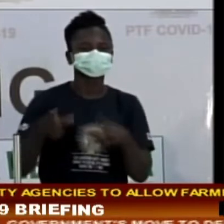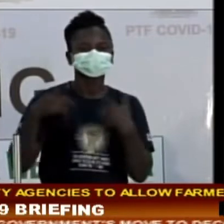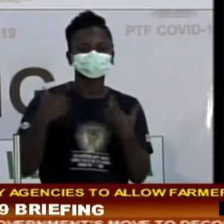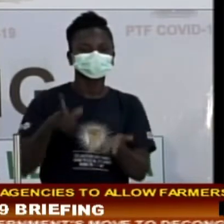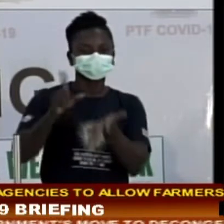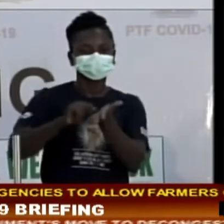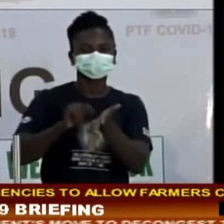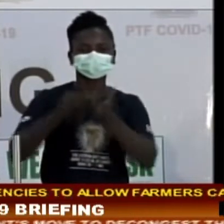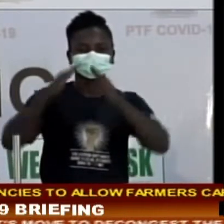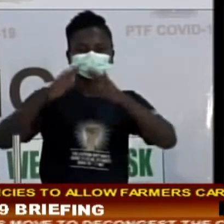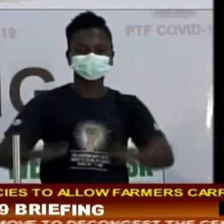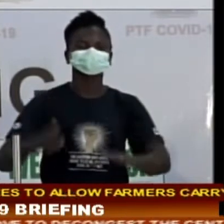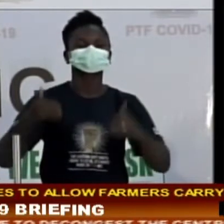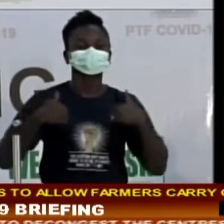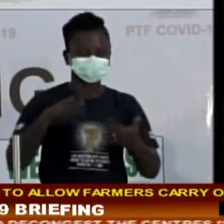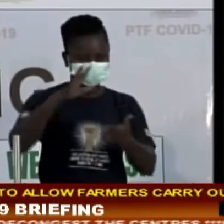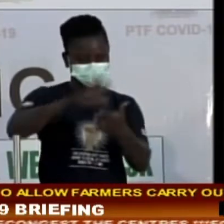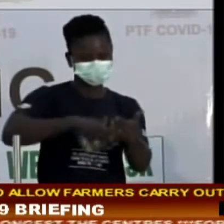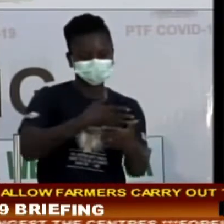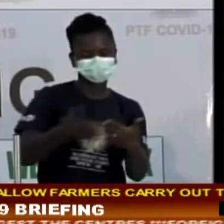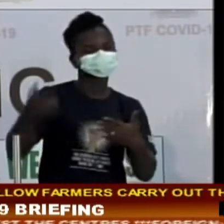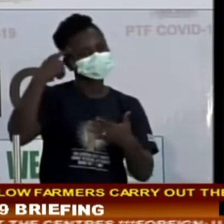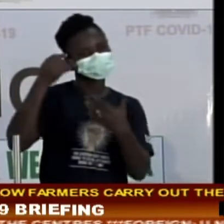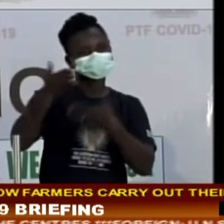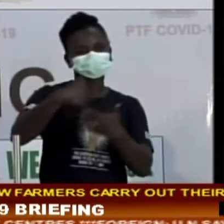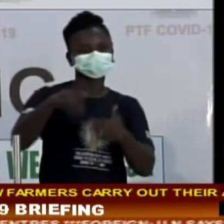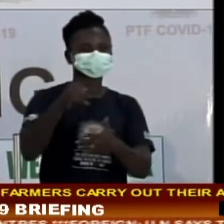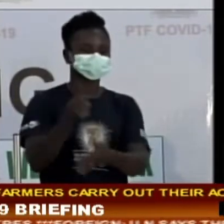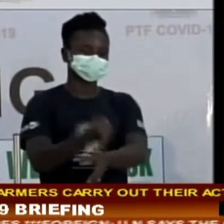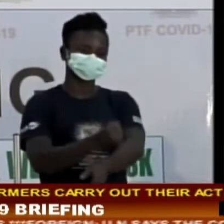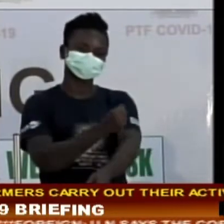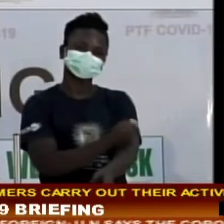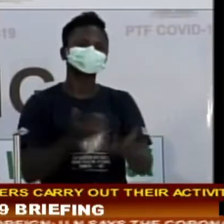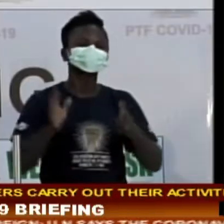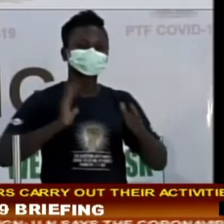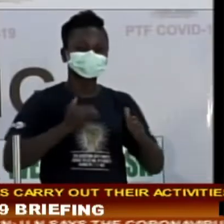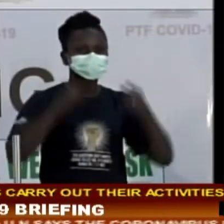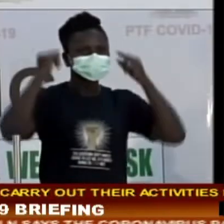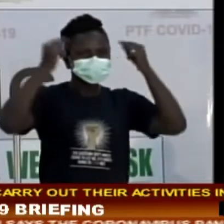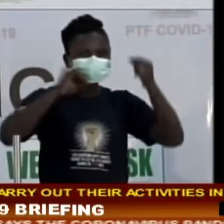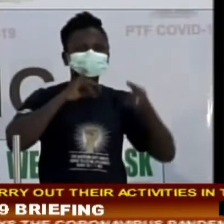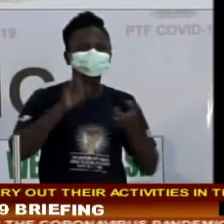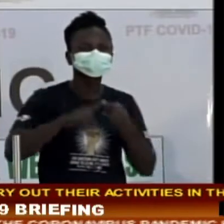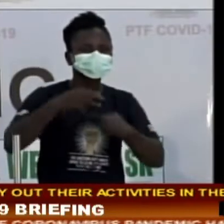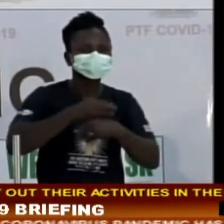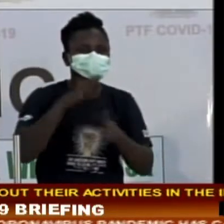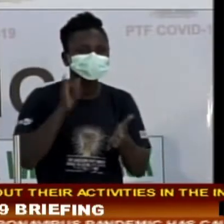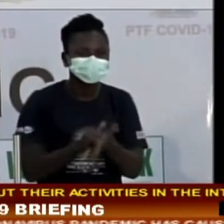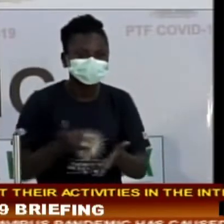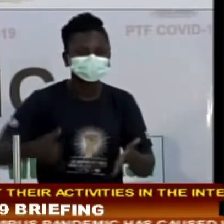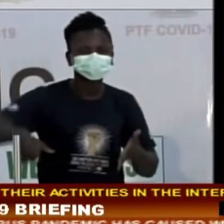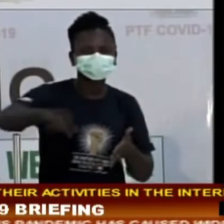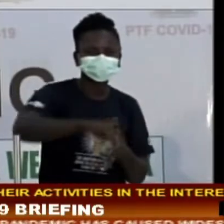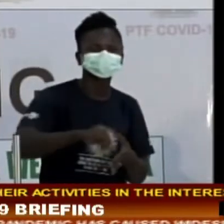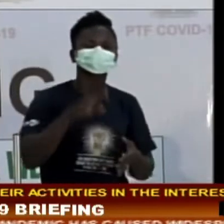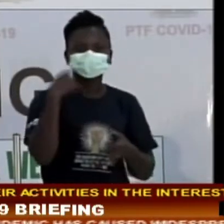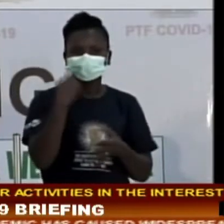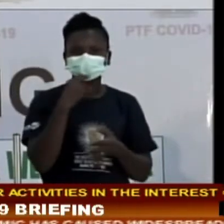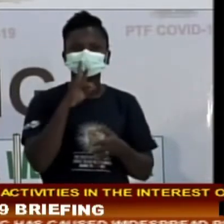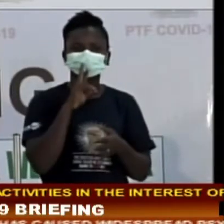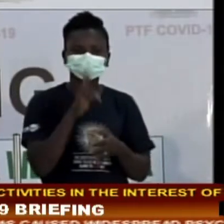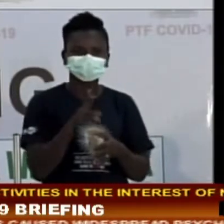for almost all of our subjects our biggest concern is to make sure that those who are The Fringe of society those who do not